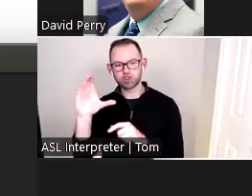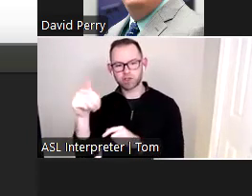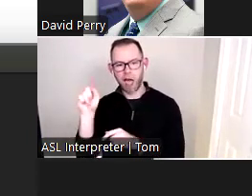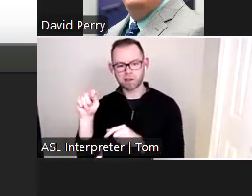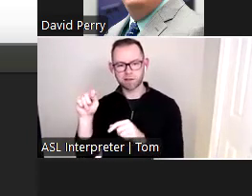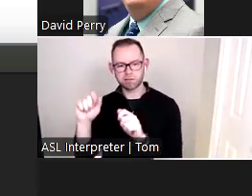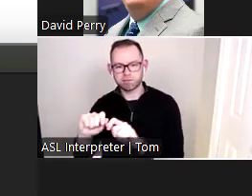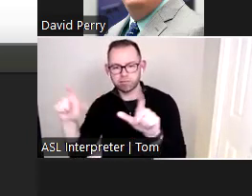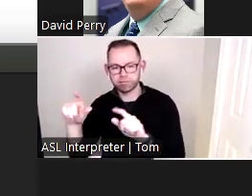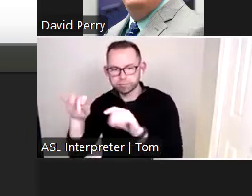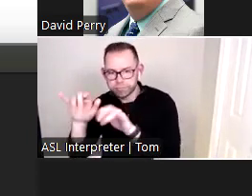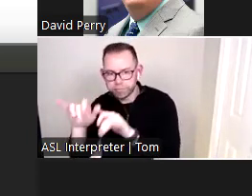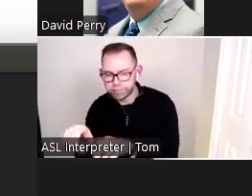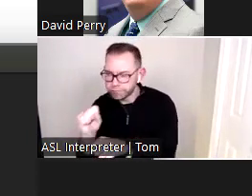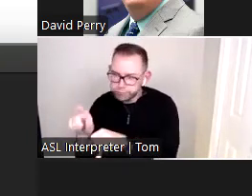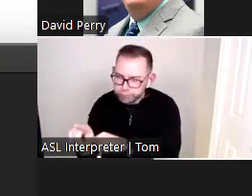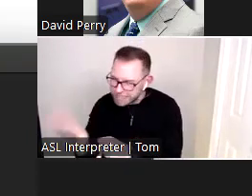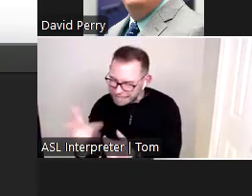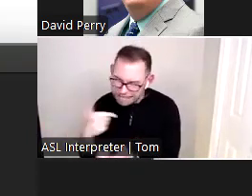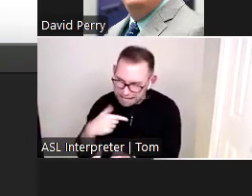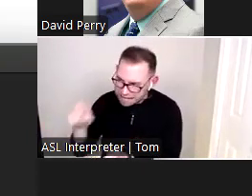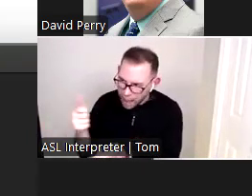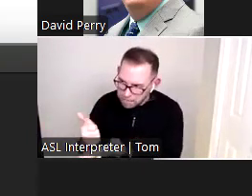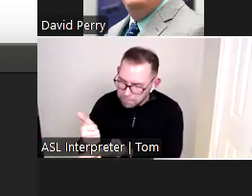assistant will help you troubleshoot the problem.